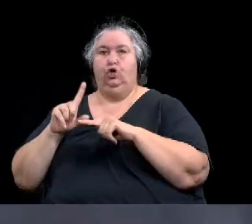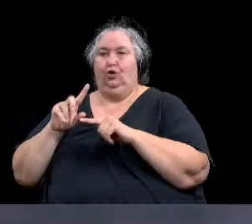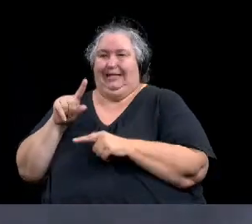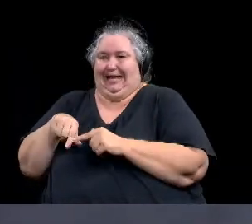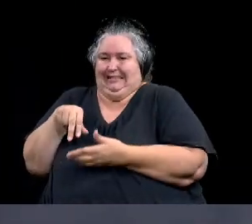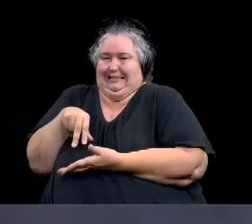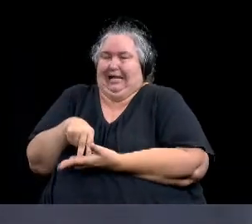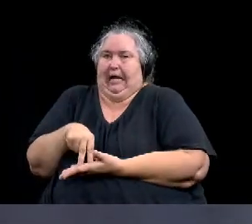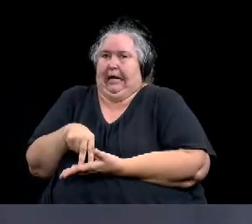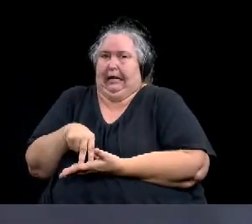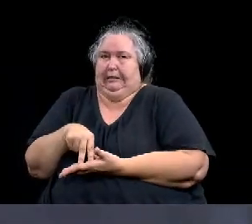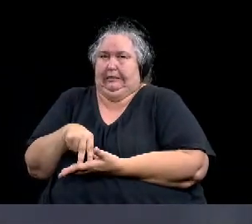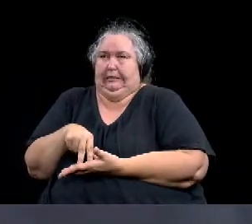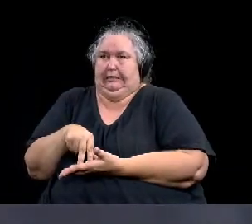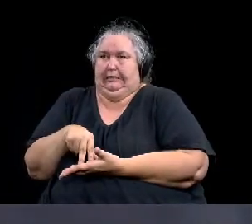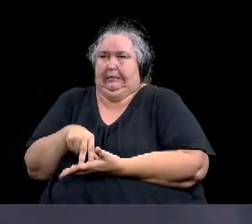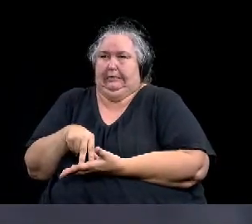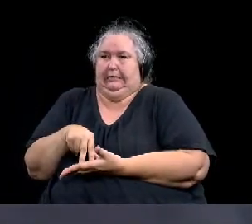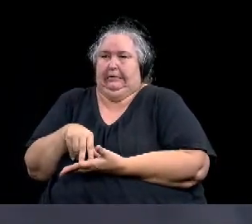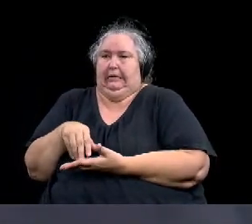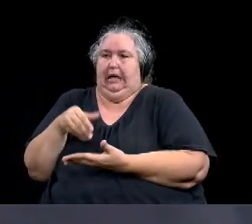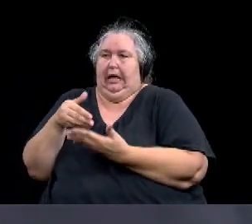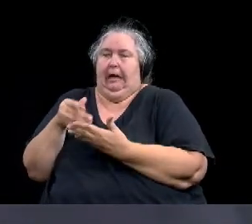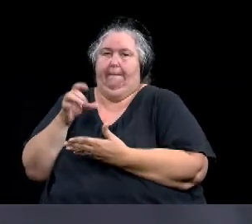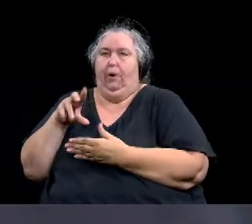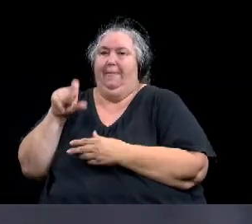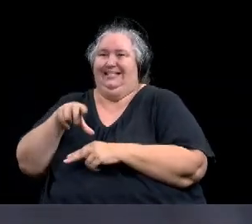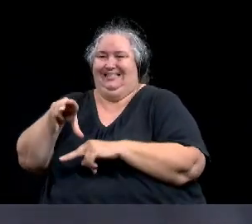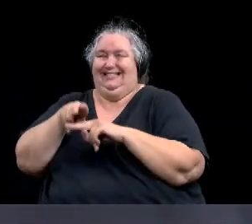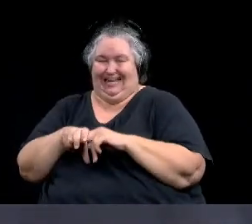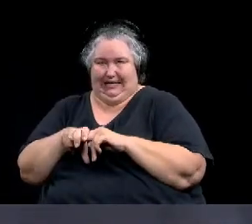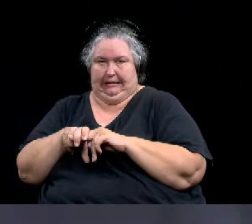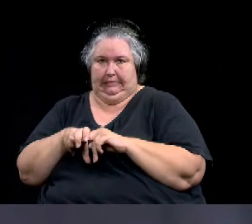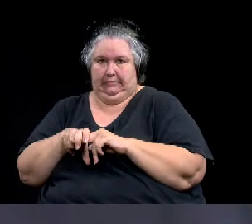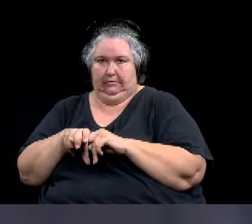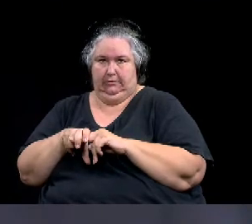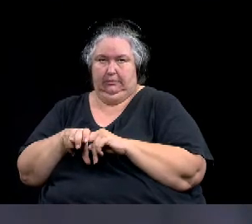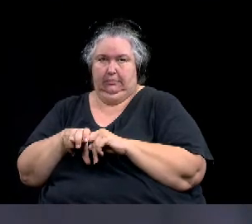stand along a bar. It's got to be seated.